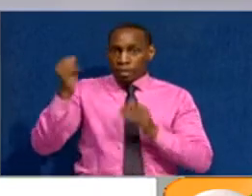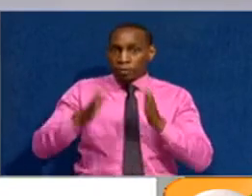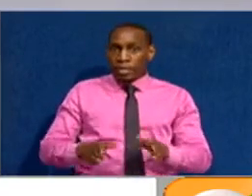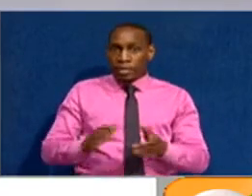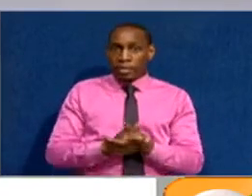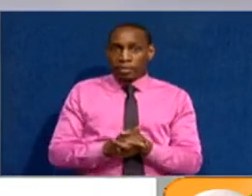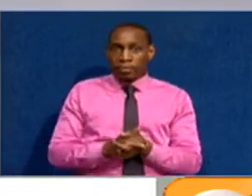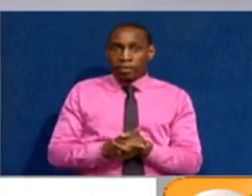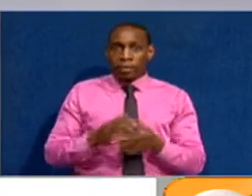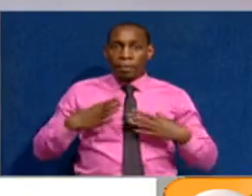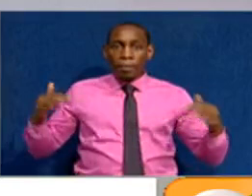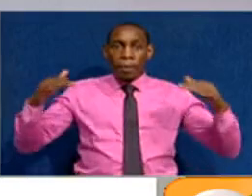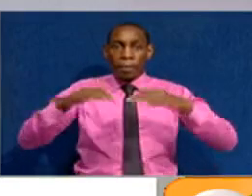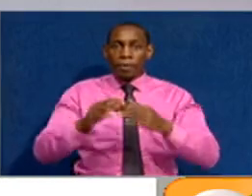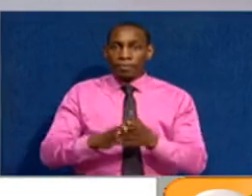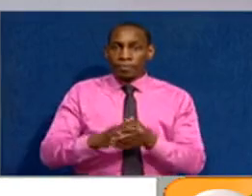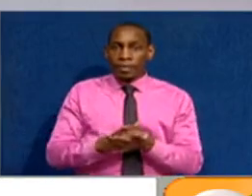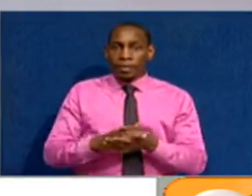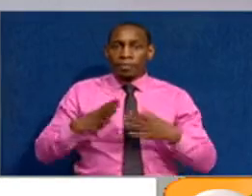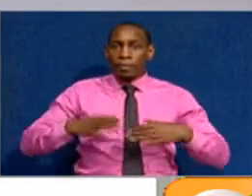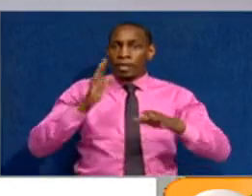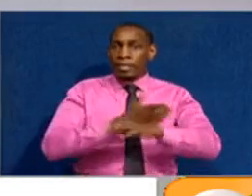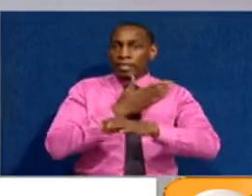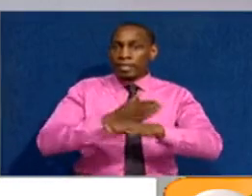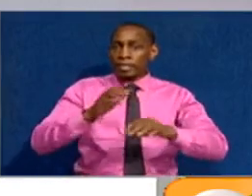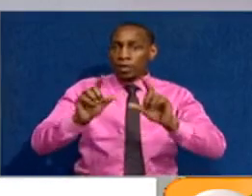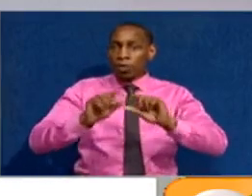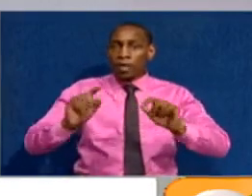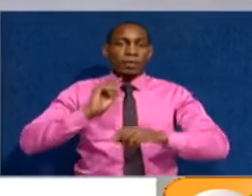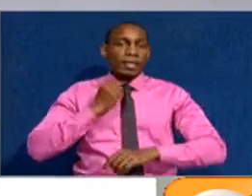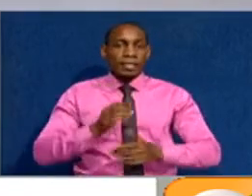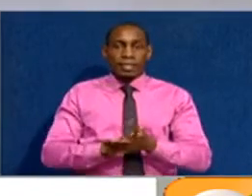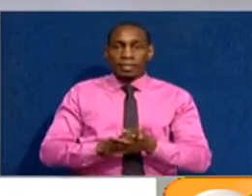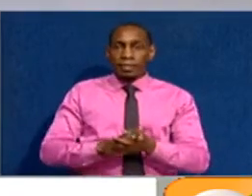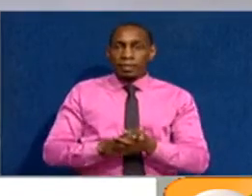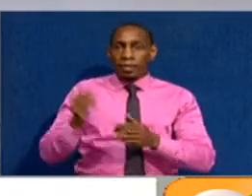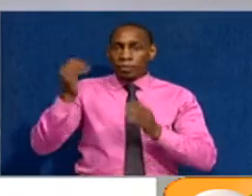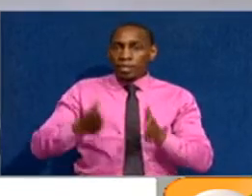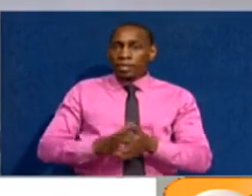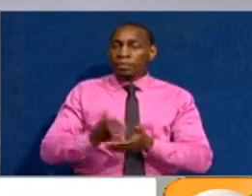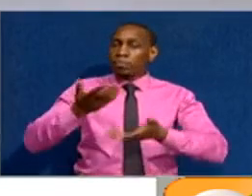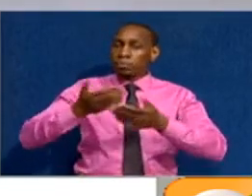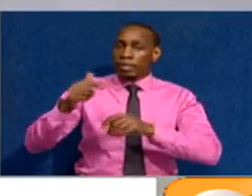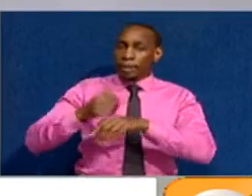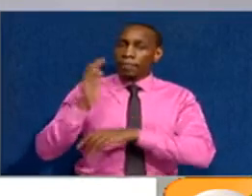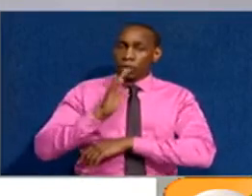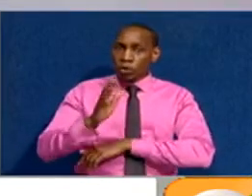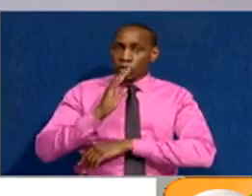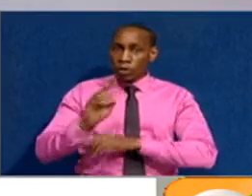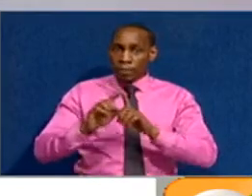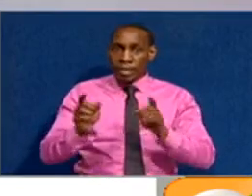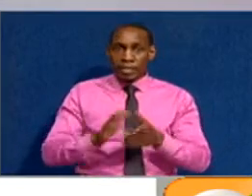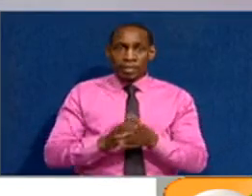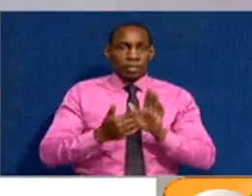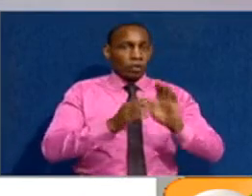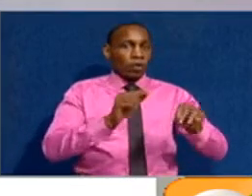Politicians like packed rallies full of energetic youth singing colorful praises, wakiitikia wanasiasa wanapozungumza. But why doesn't